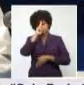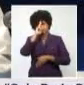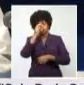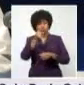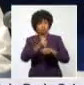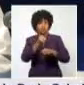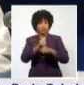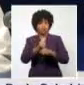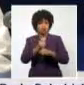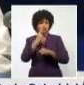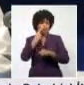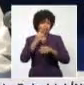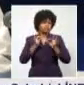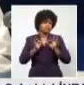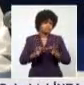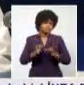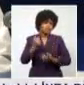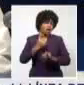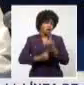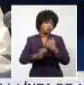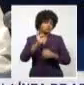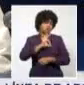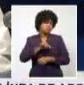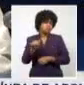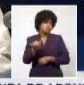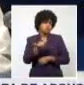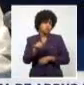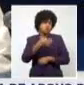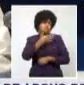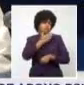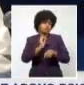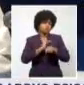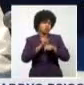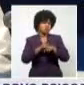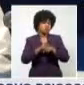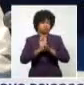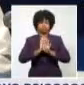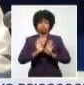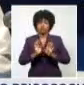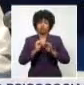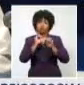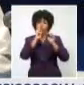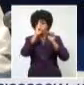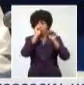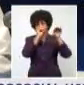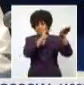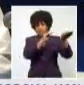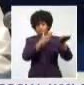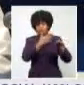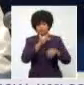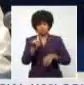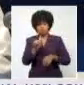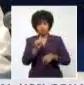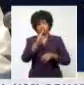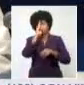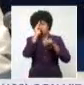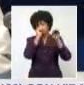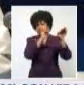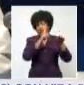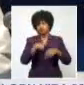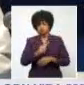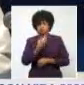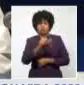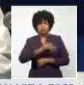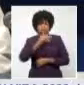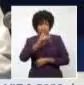has been explained on television. It has been said how it's done, but we really see that our population is